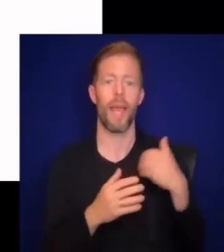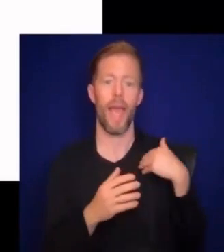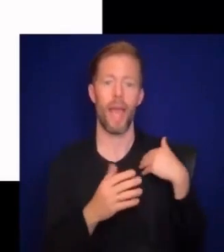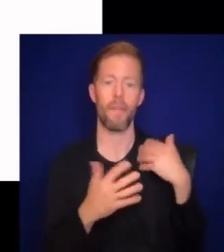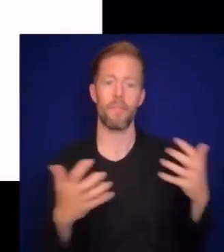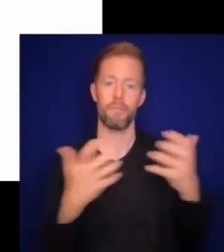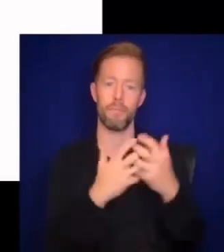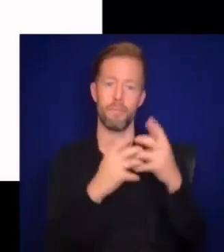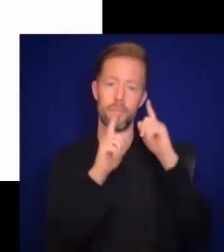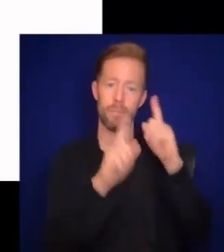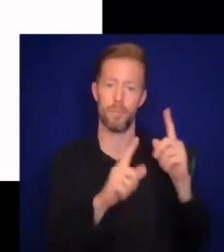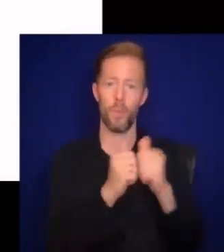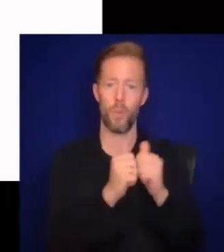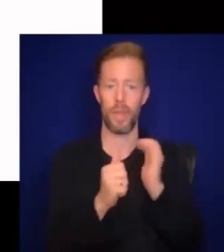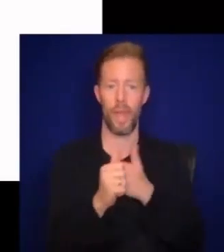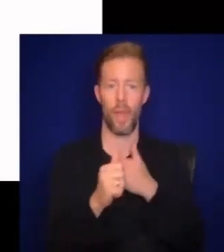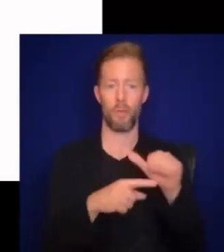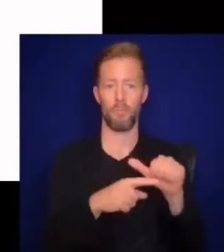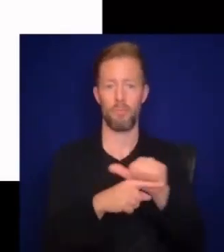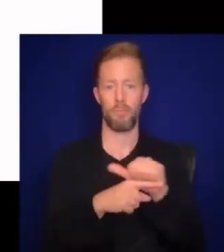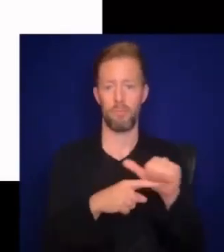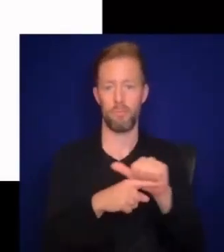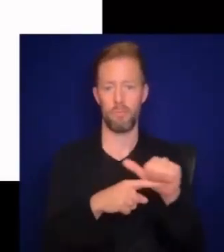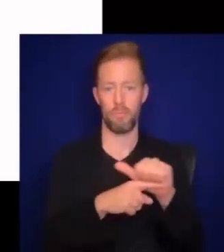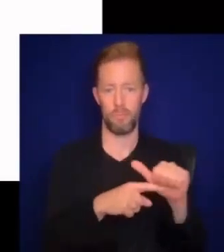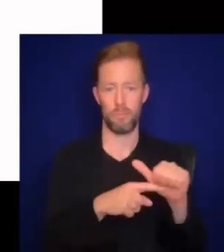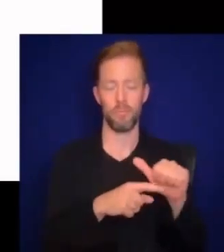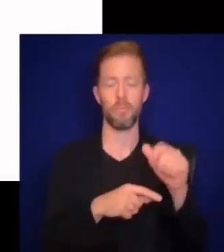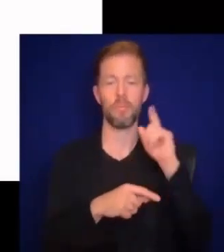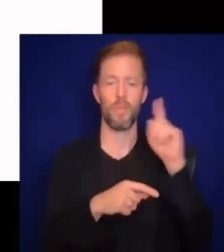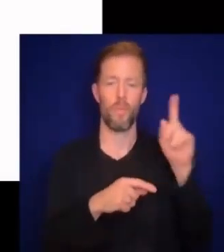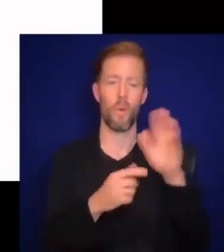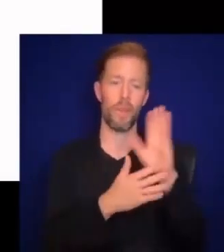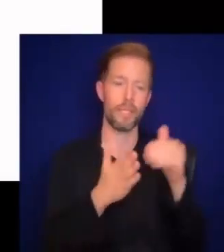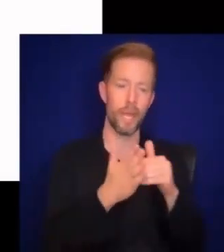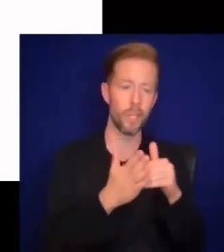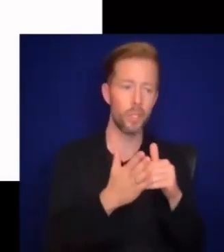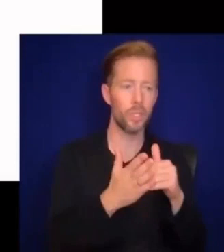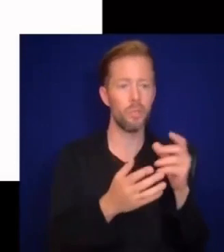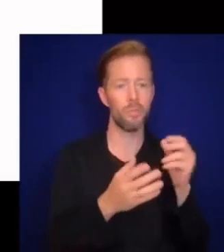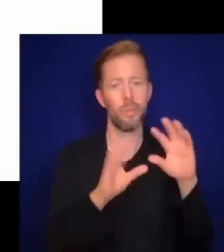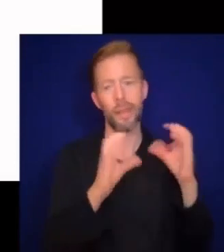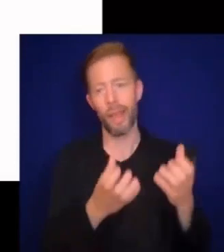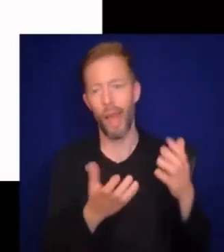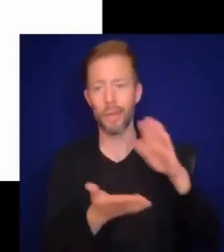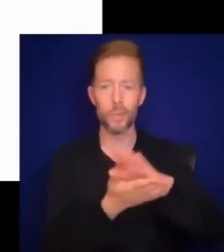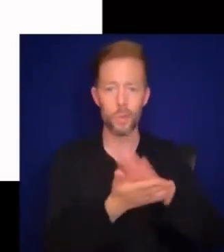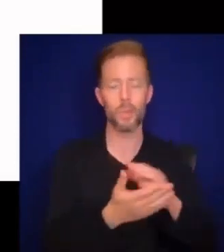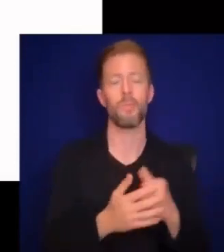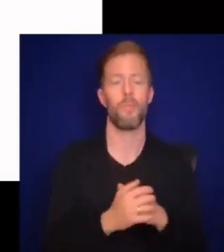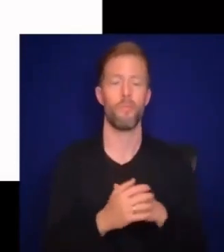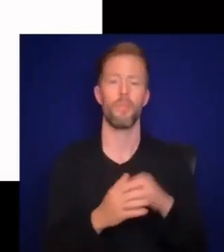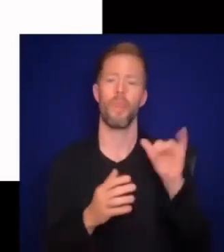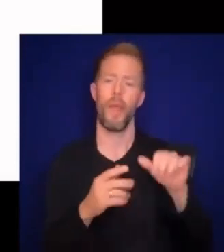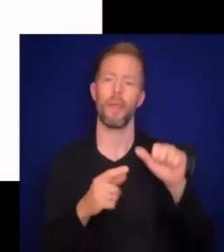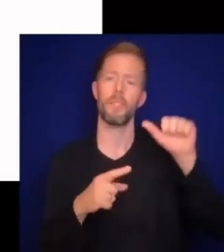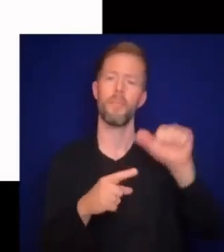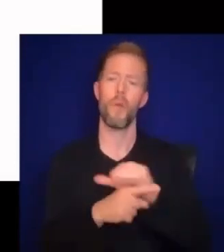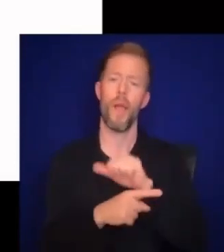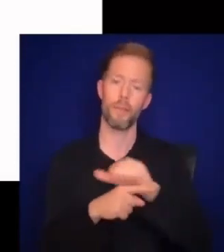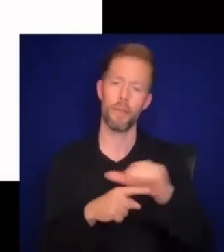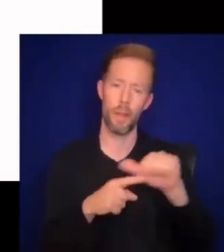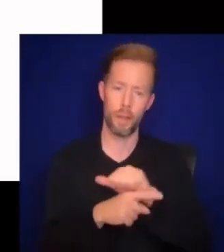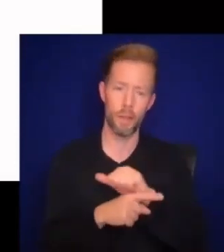is consistent goals with our goals for the center or for the class, that